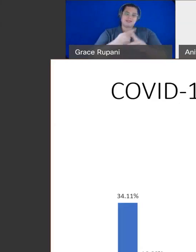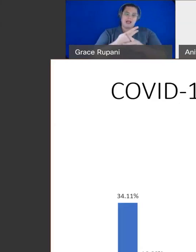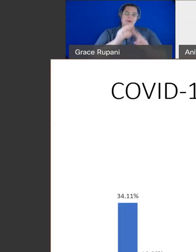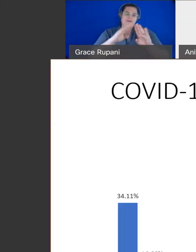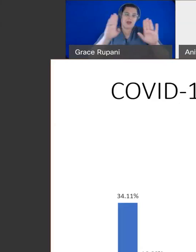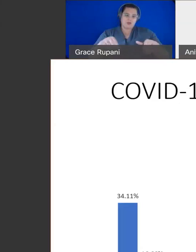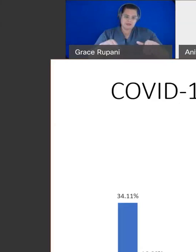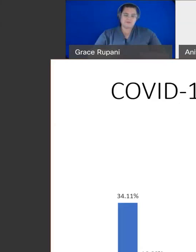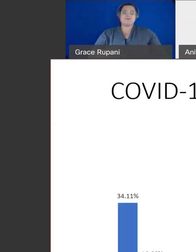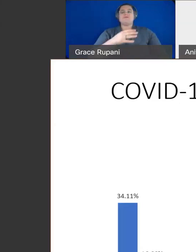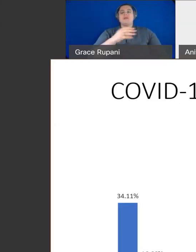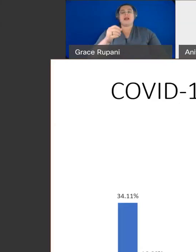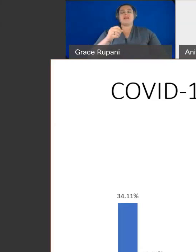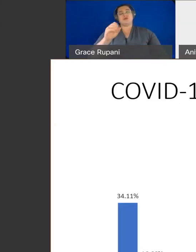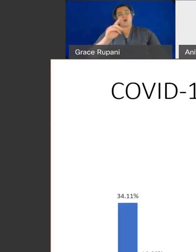overall,